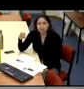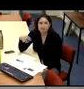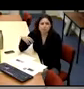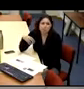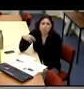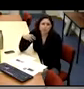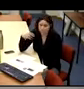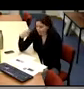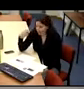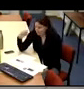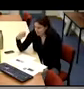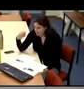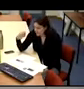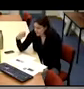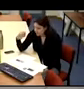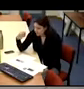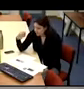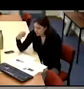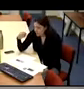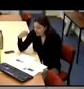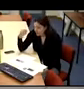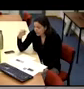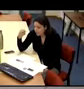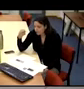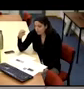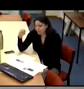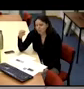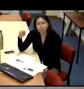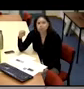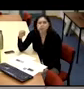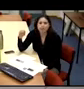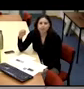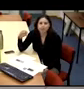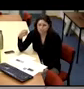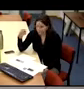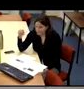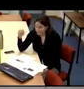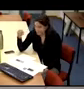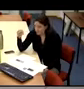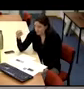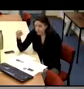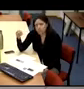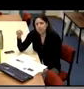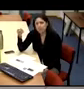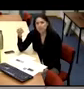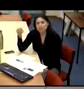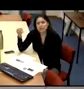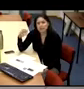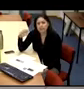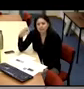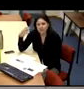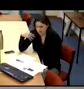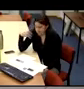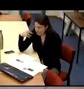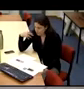and imagining of humanitarian values. They also risk encouraging a regime of compassion and charity that speaks